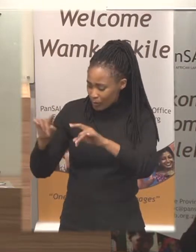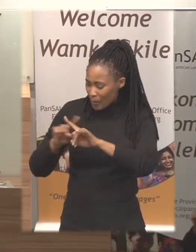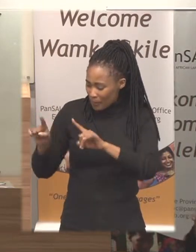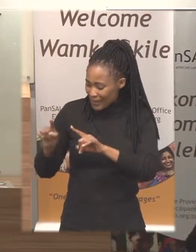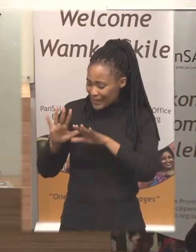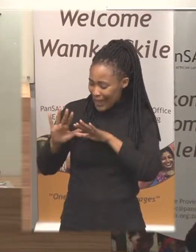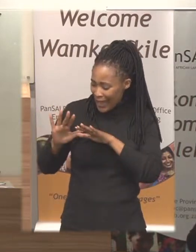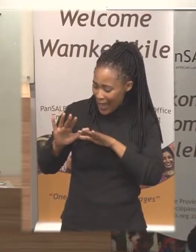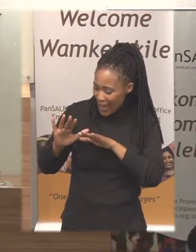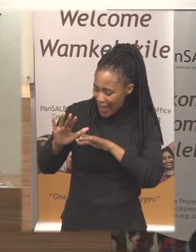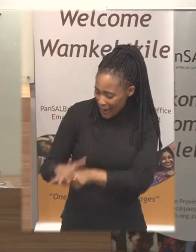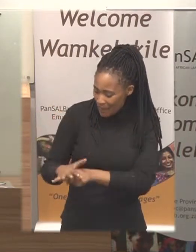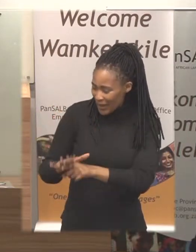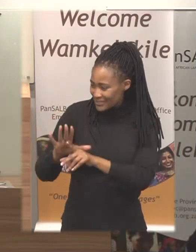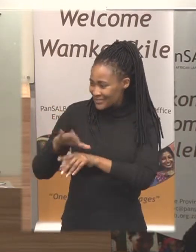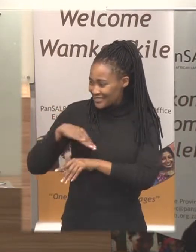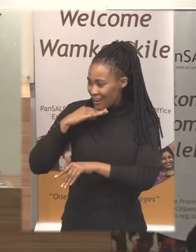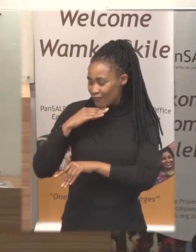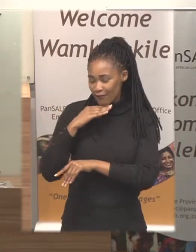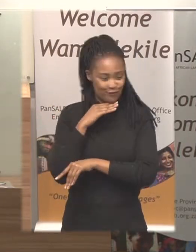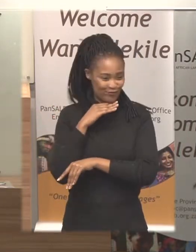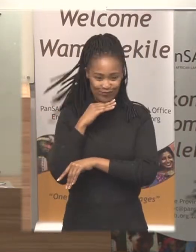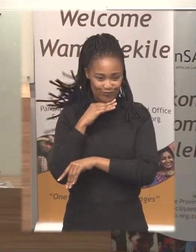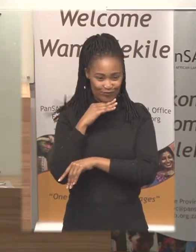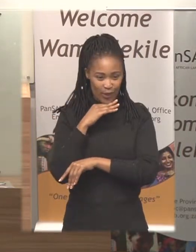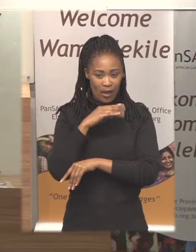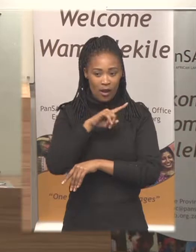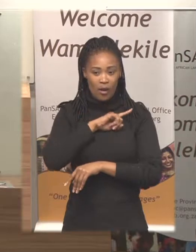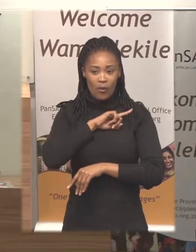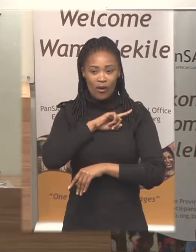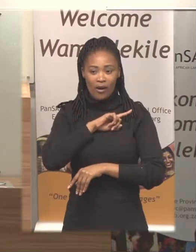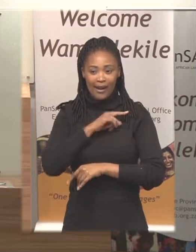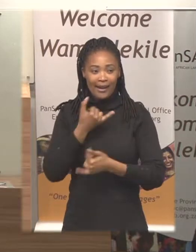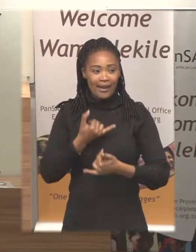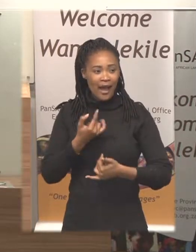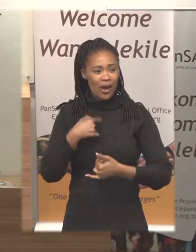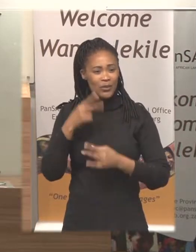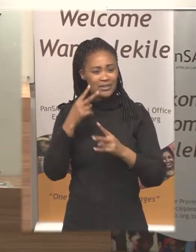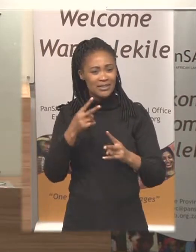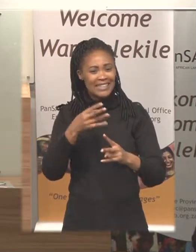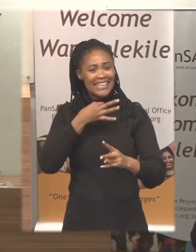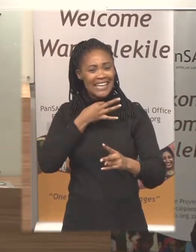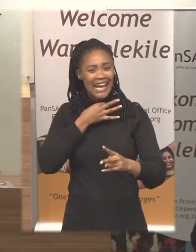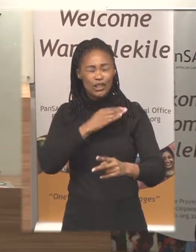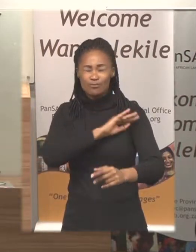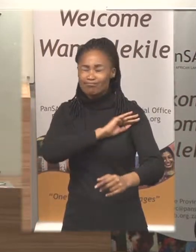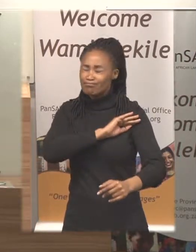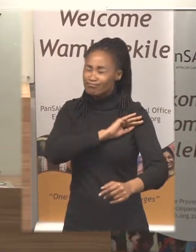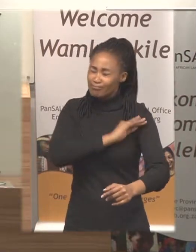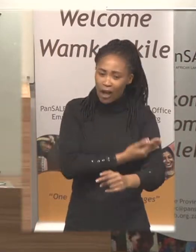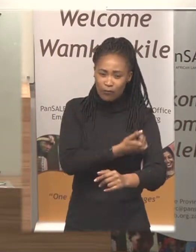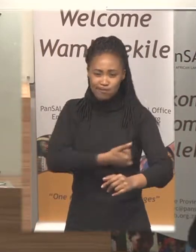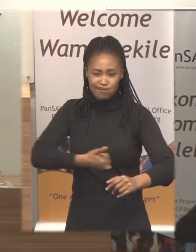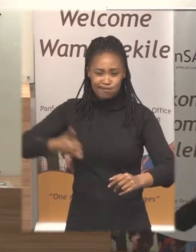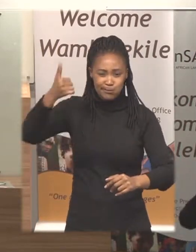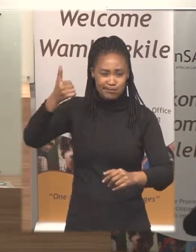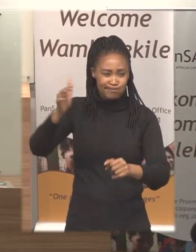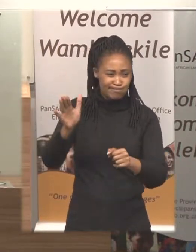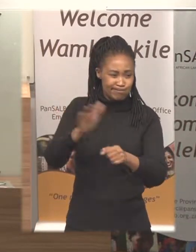we wouldn't be sitting in a situation where the power of English is so dominant and